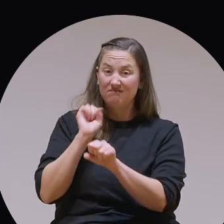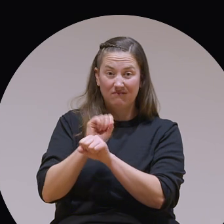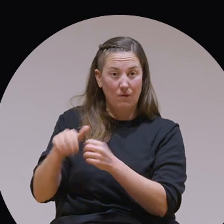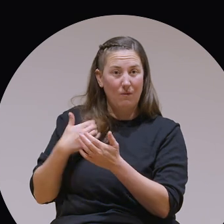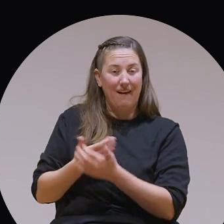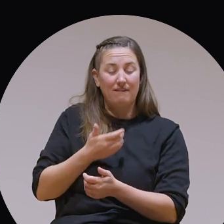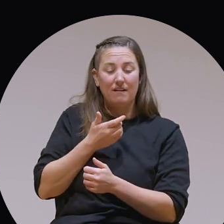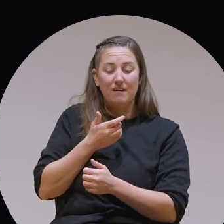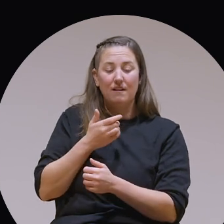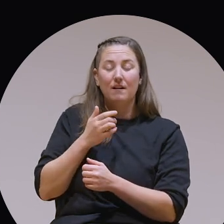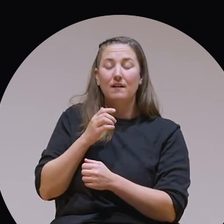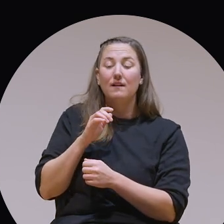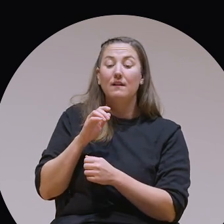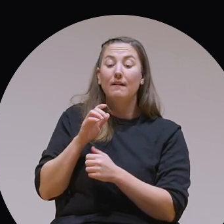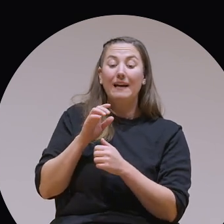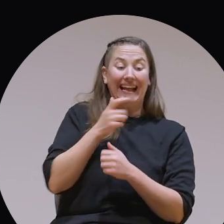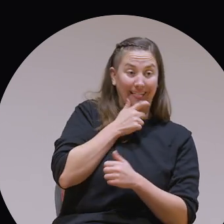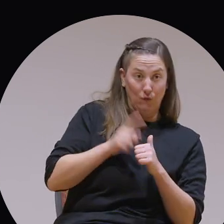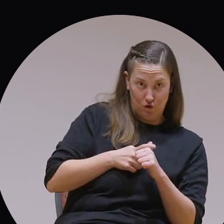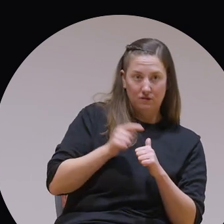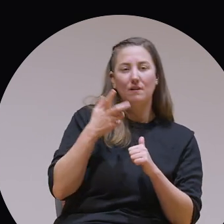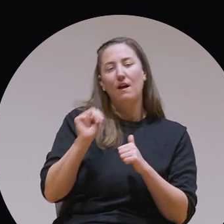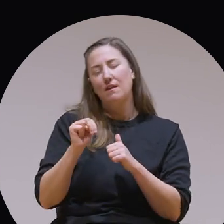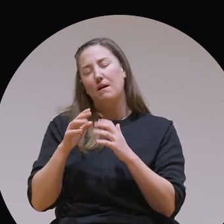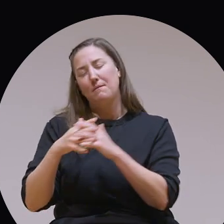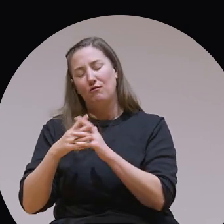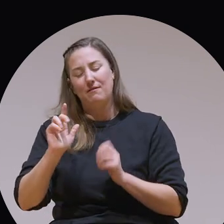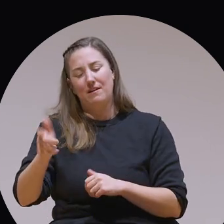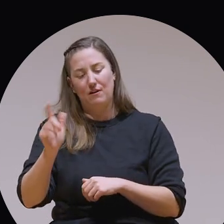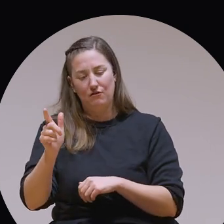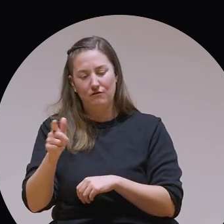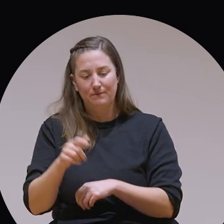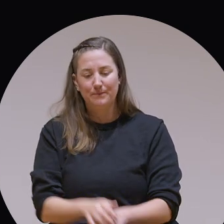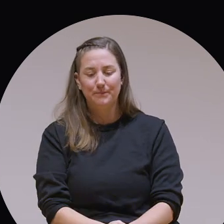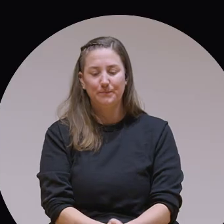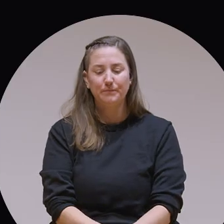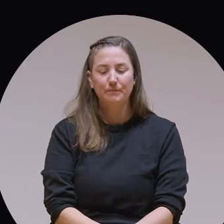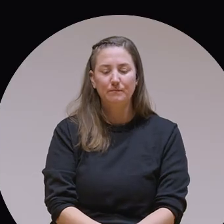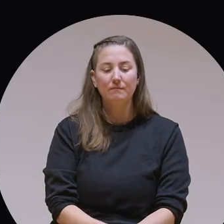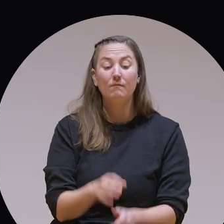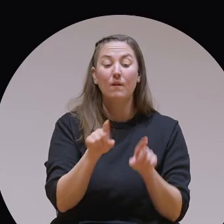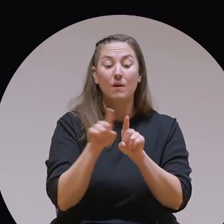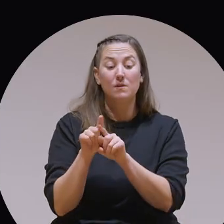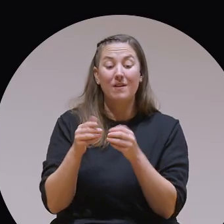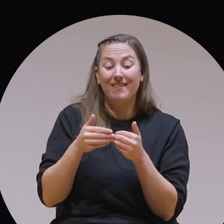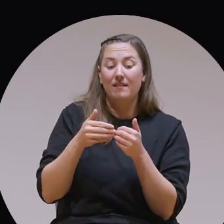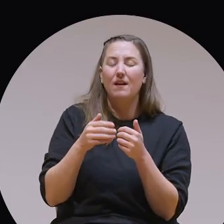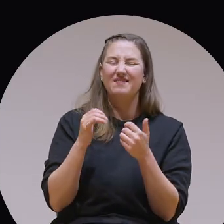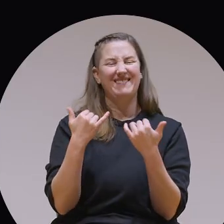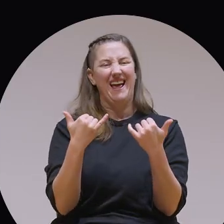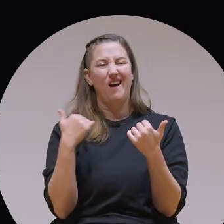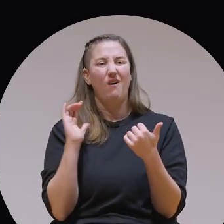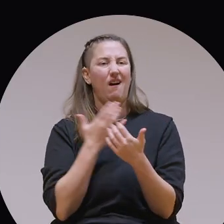England first and then to America through this system, which is called partage. And in the Met's collection today, we